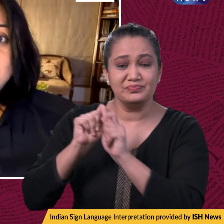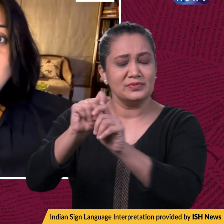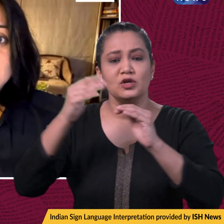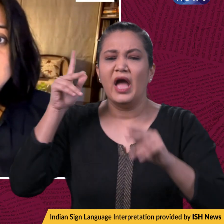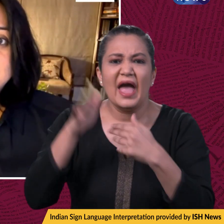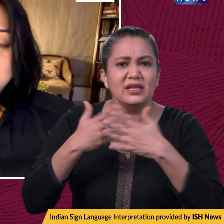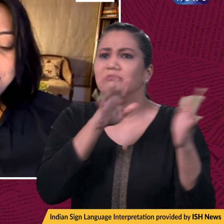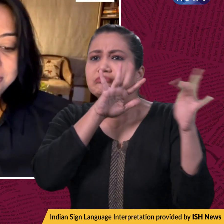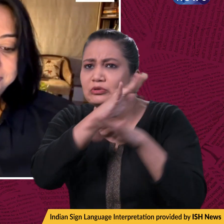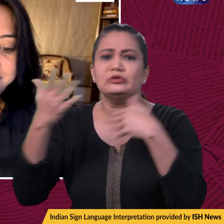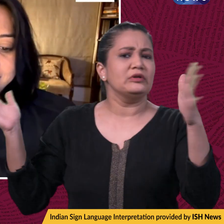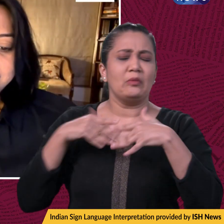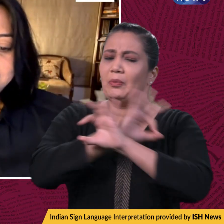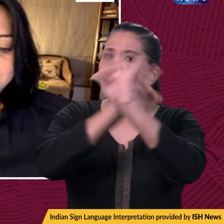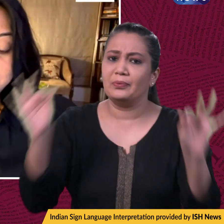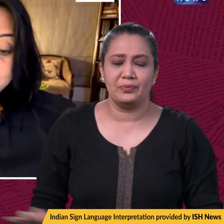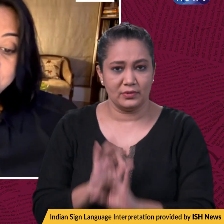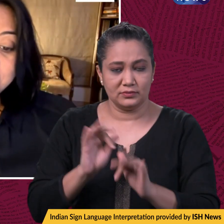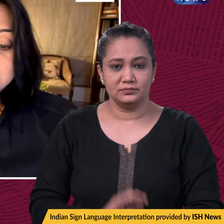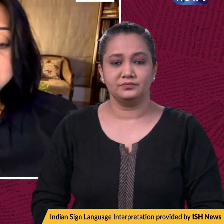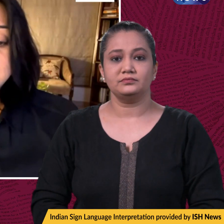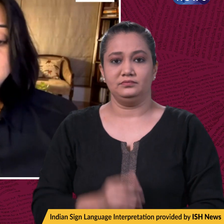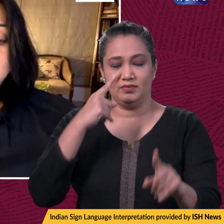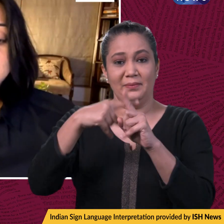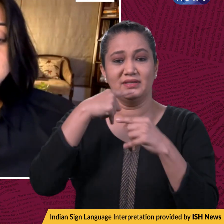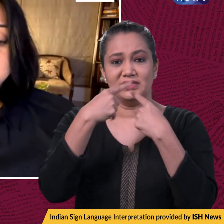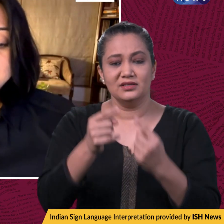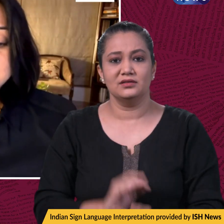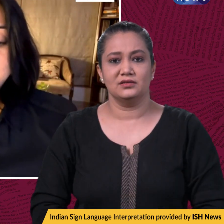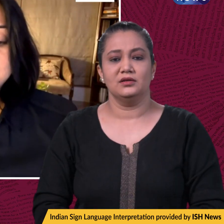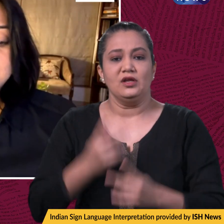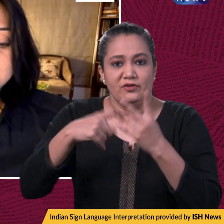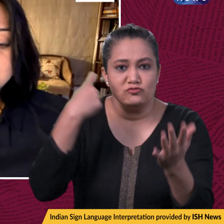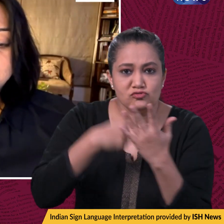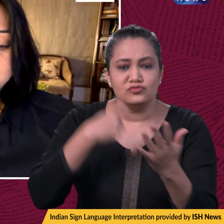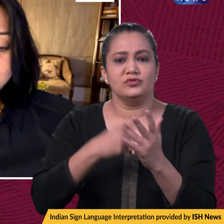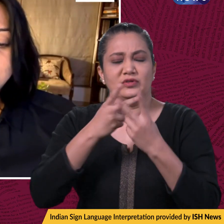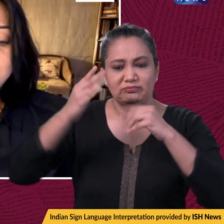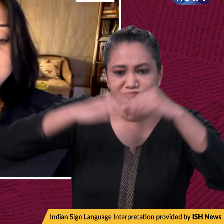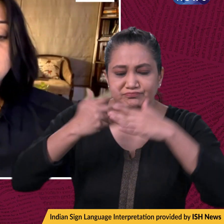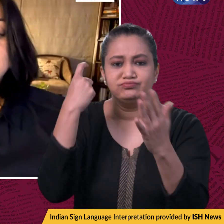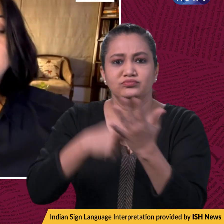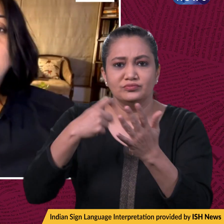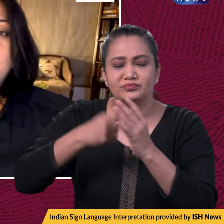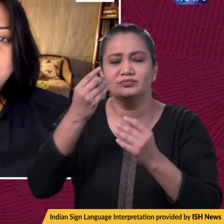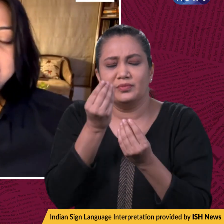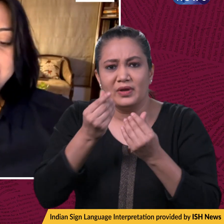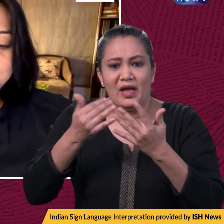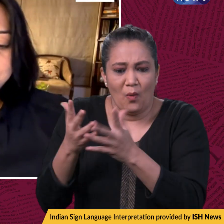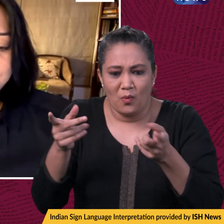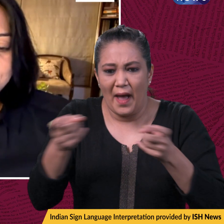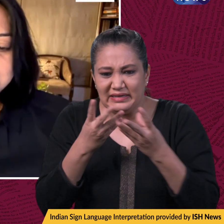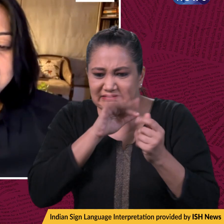will not cause any pollution. The ministry went on to say that the project complies with the construction and demolition